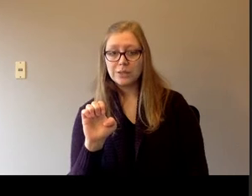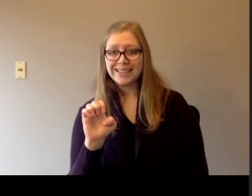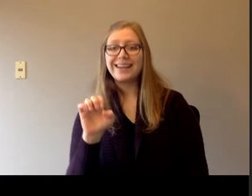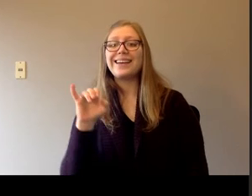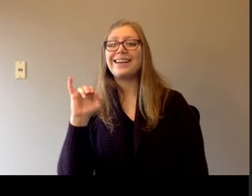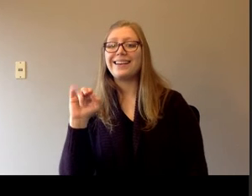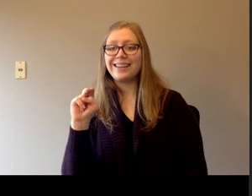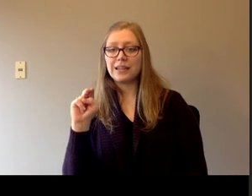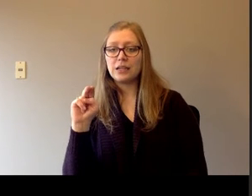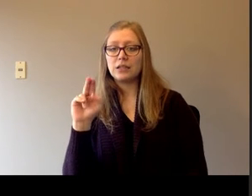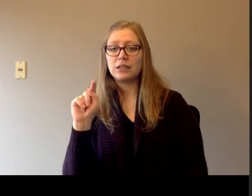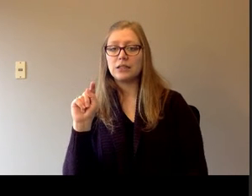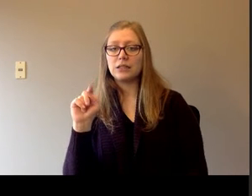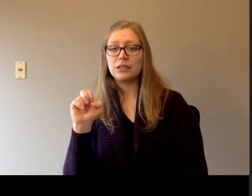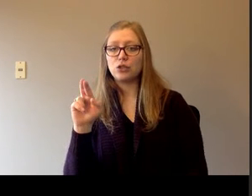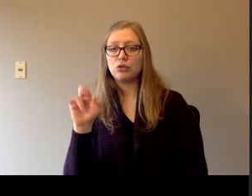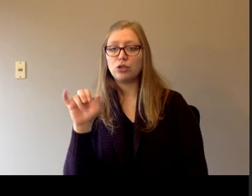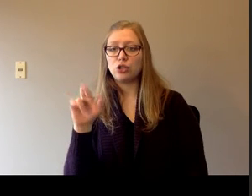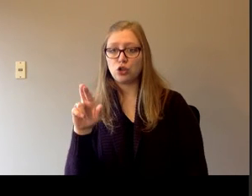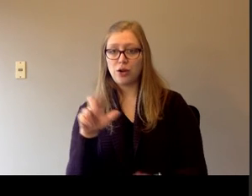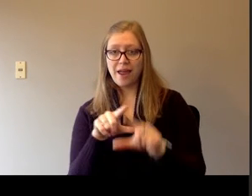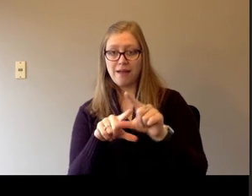interior angles